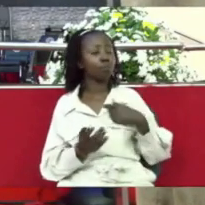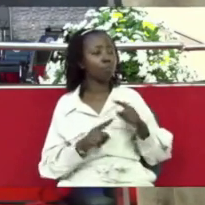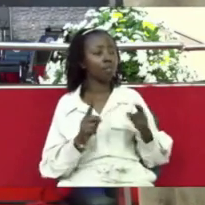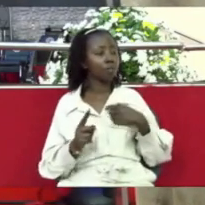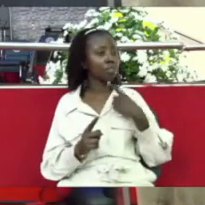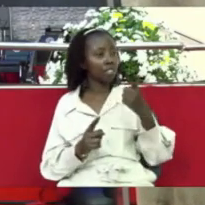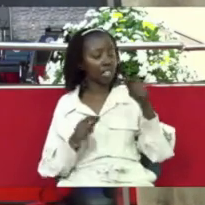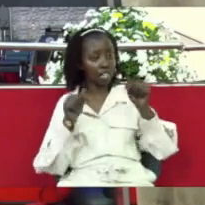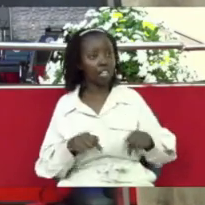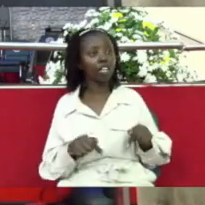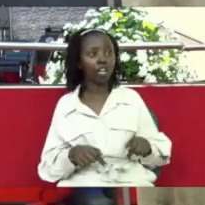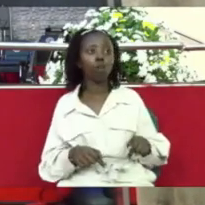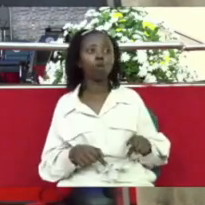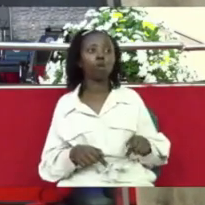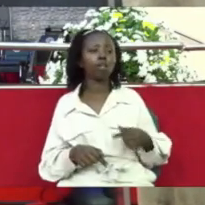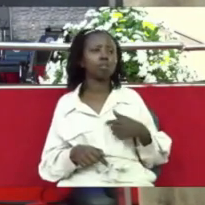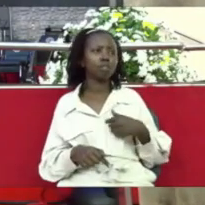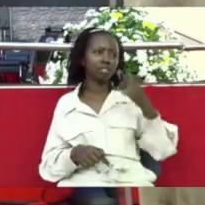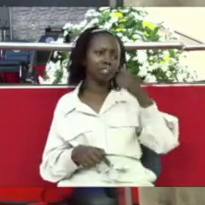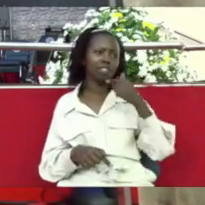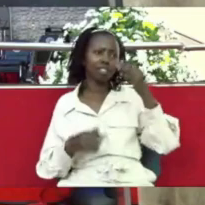I have no idea